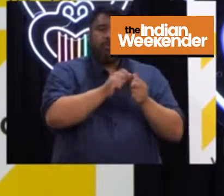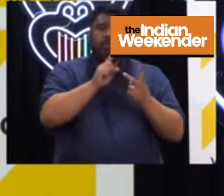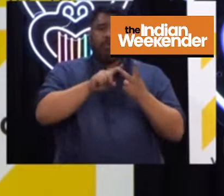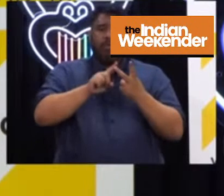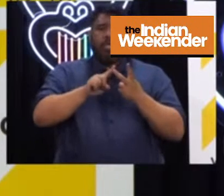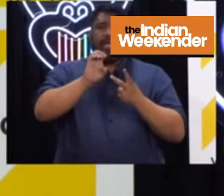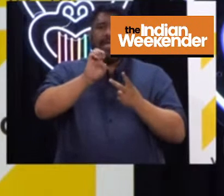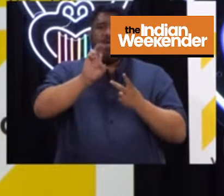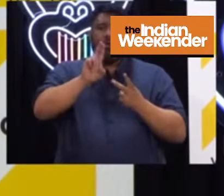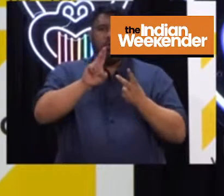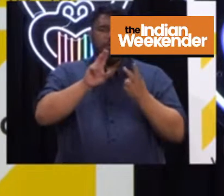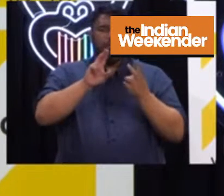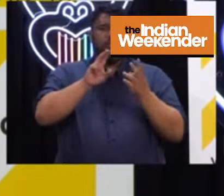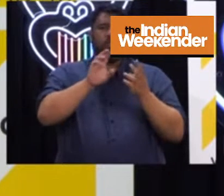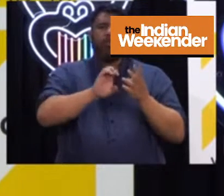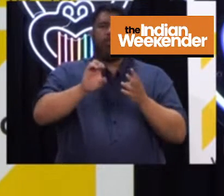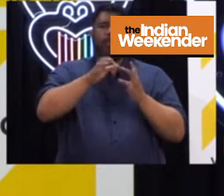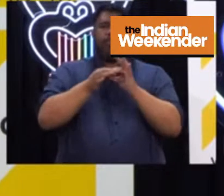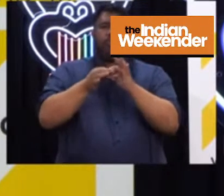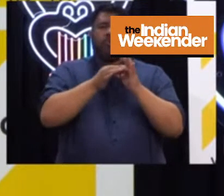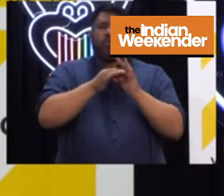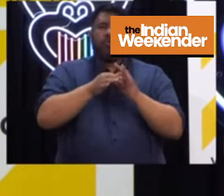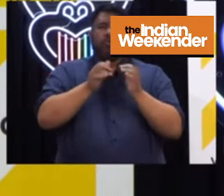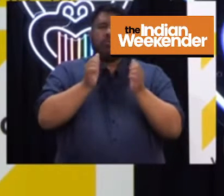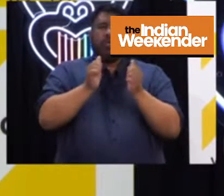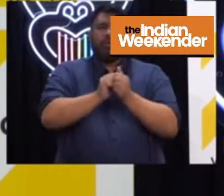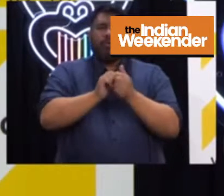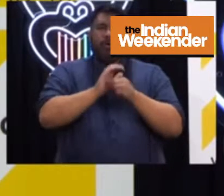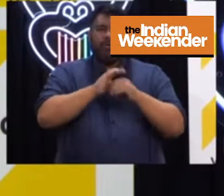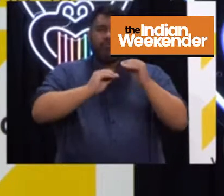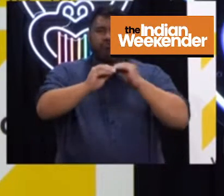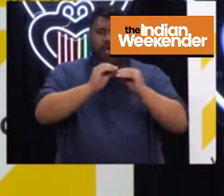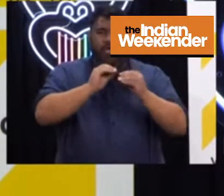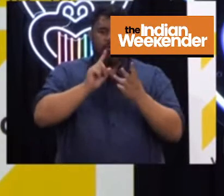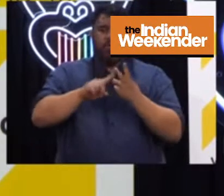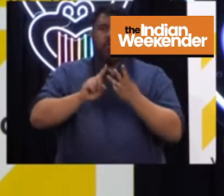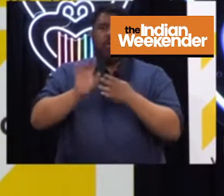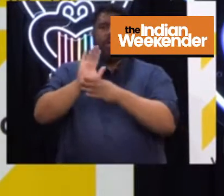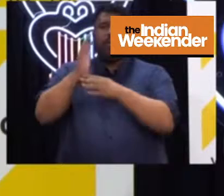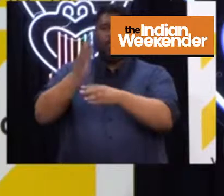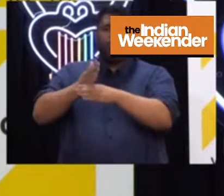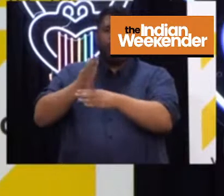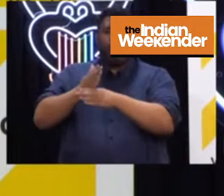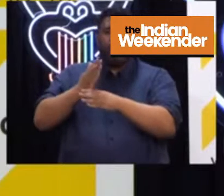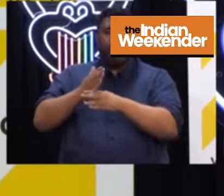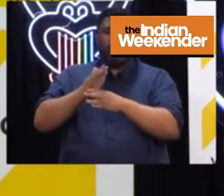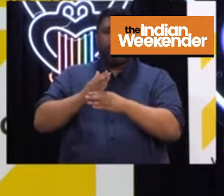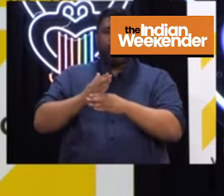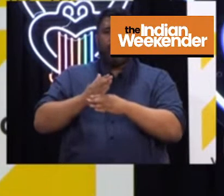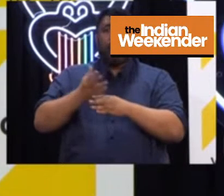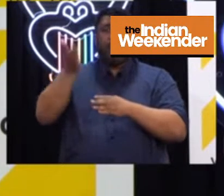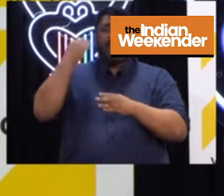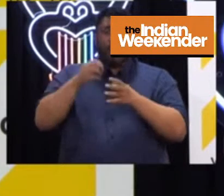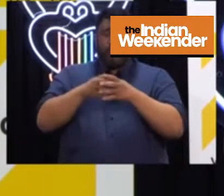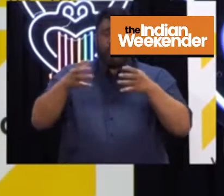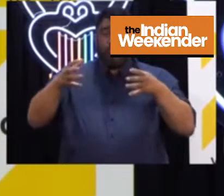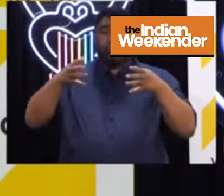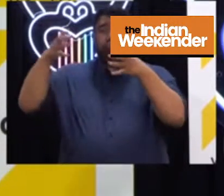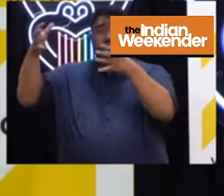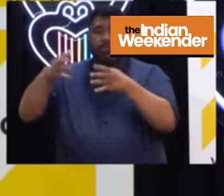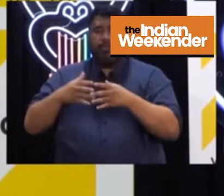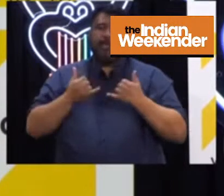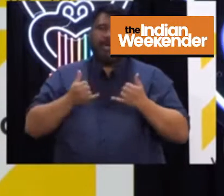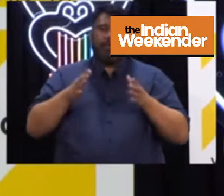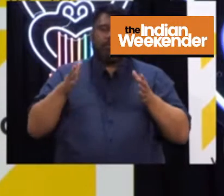for instance, in important negotiations around climate work. We are scaling back those delegations. They are irregular. In